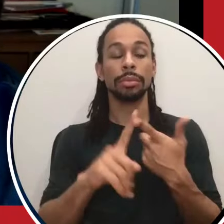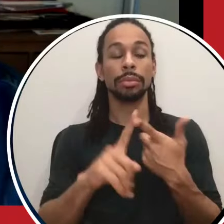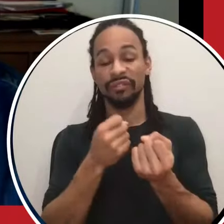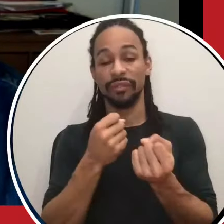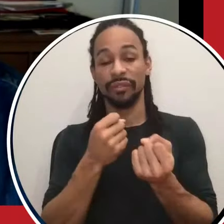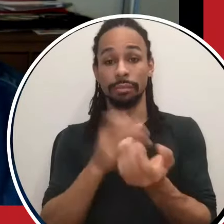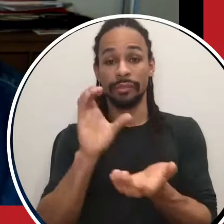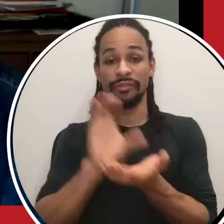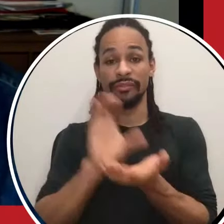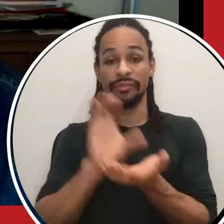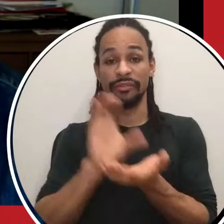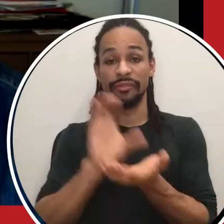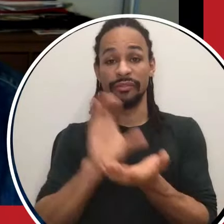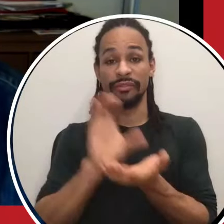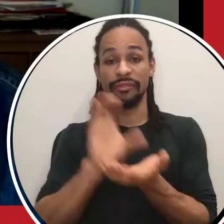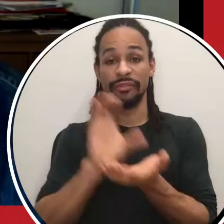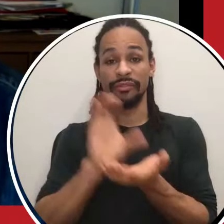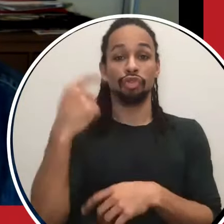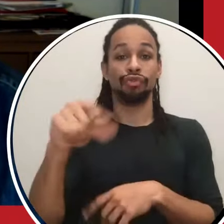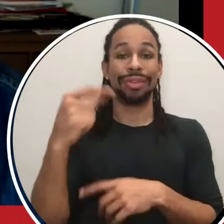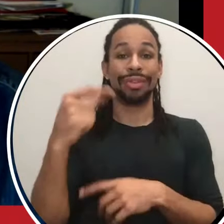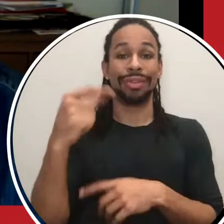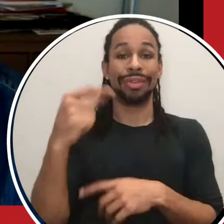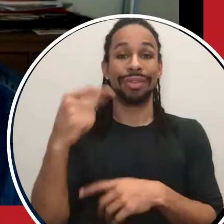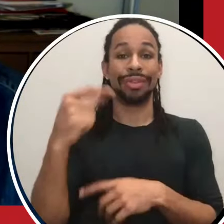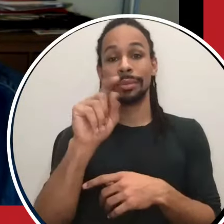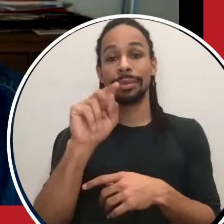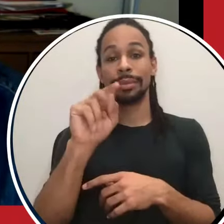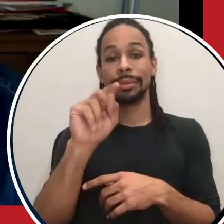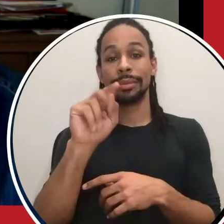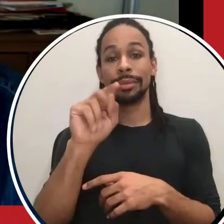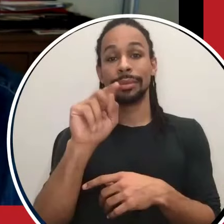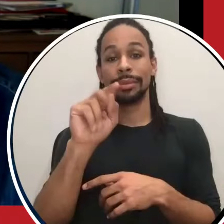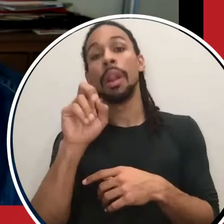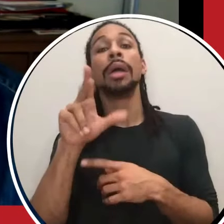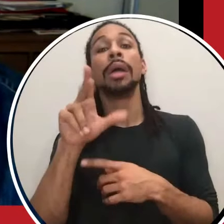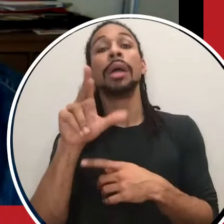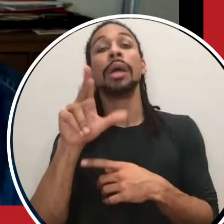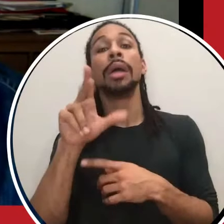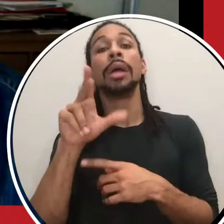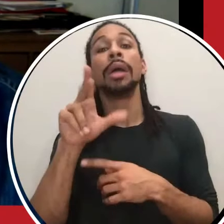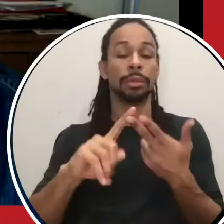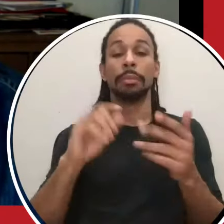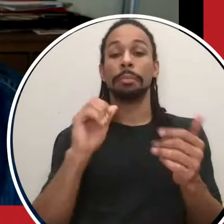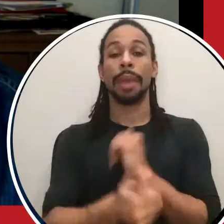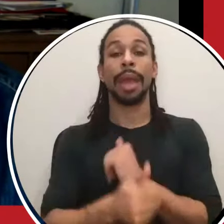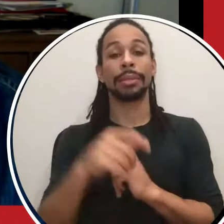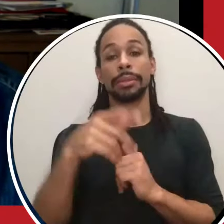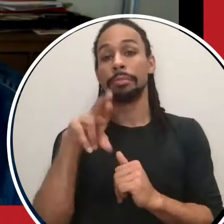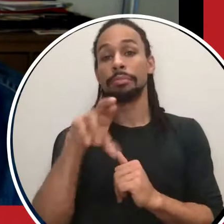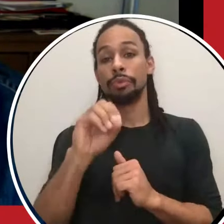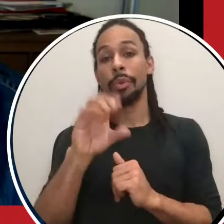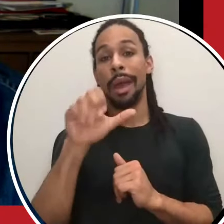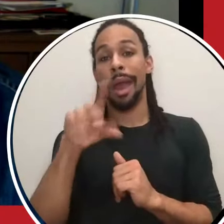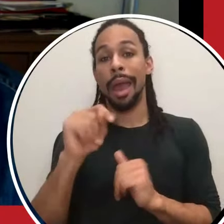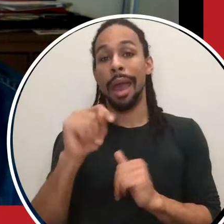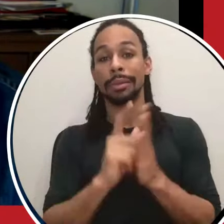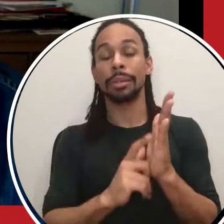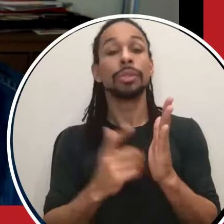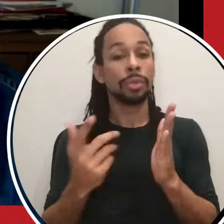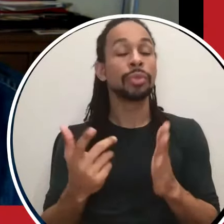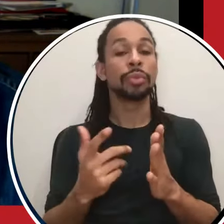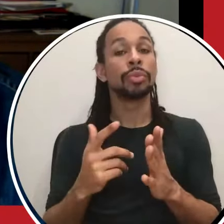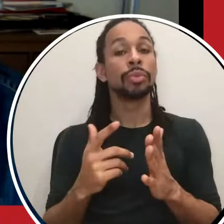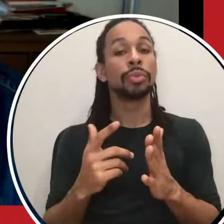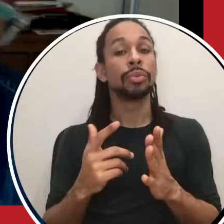Congress enact a federal jobs guarantee, that they pass the PRO Act to protect workers, and pass the Healthcare Emergency Guarantee Act.